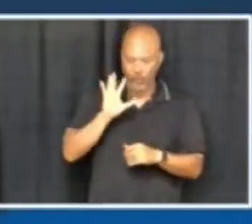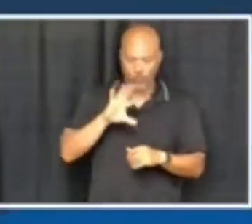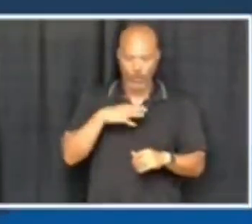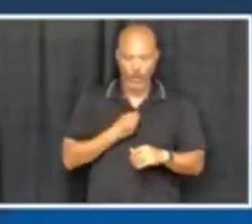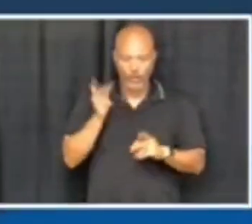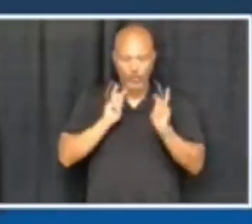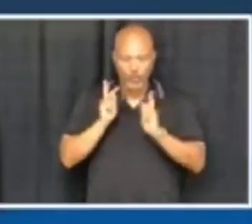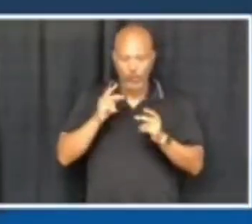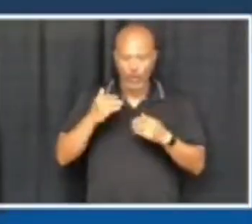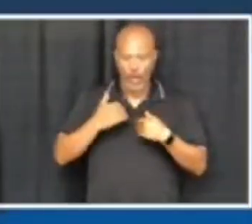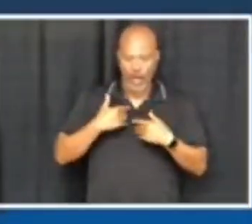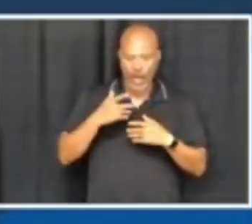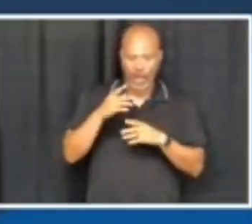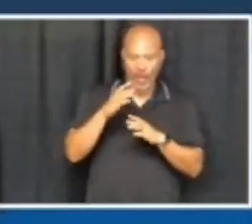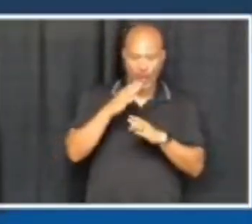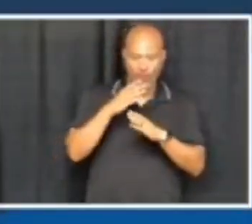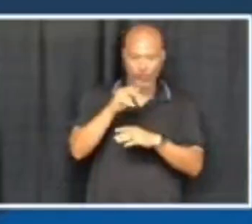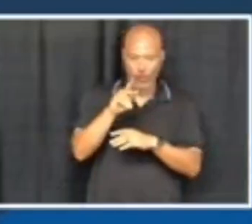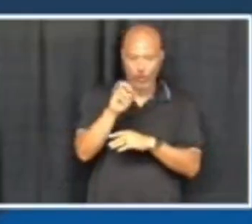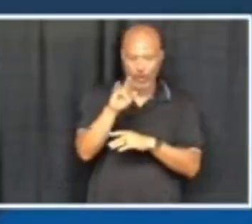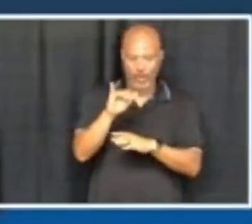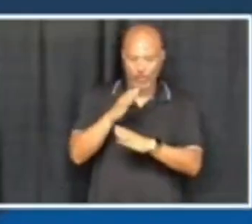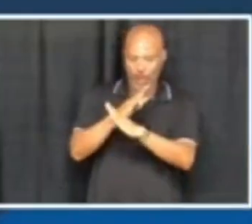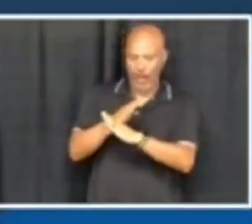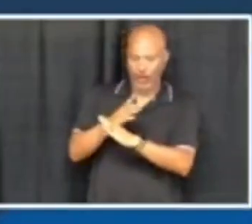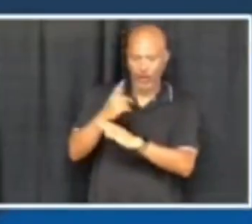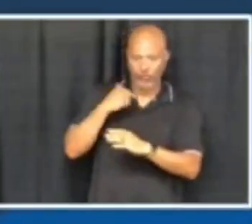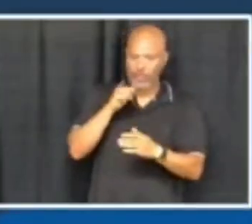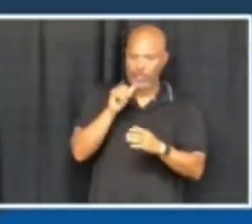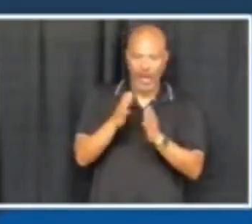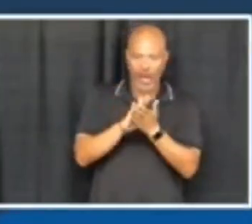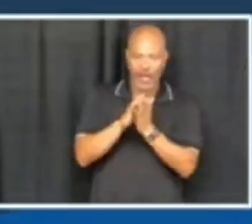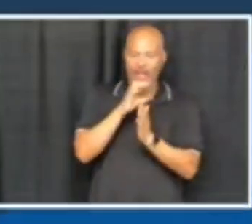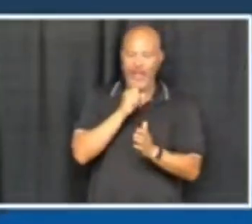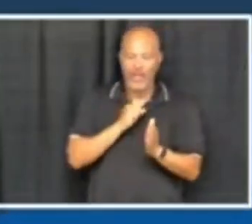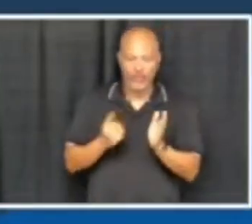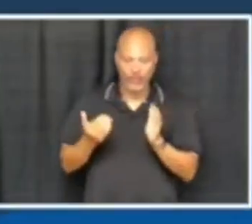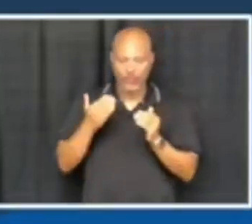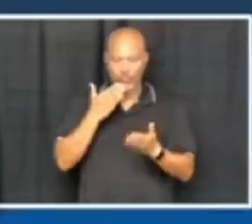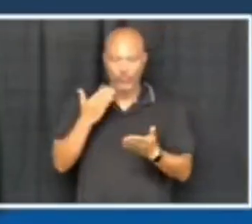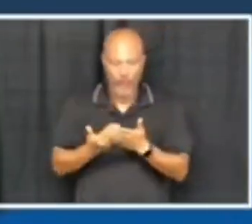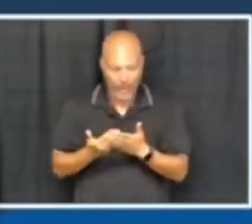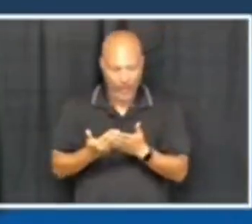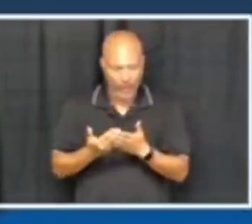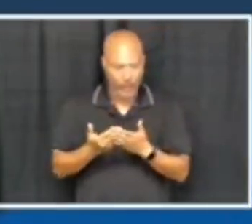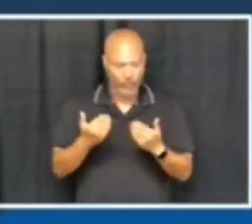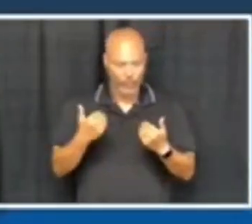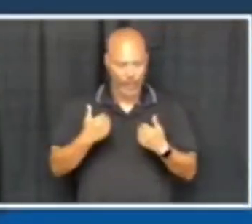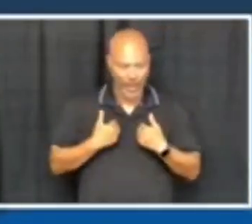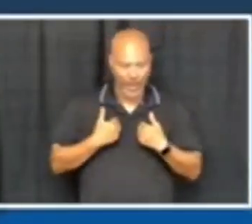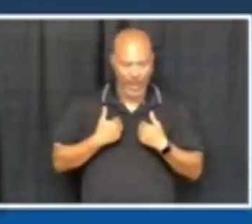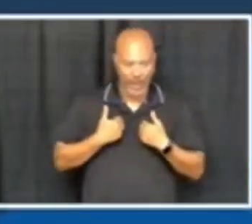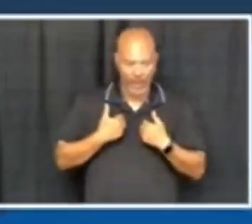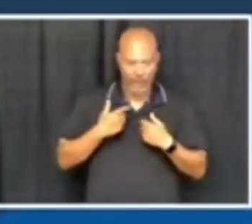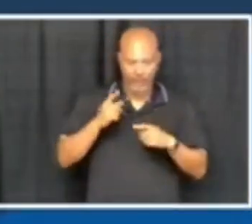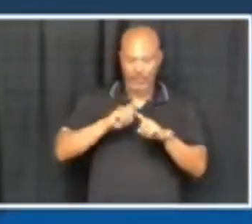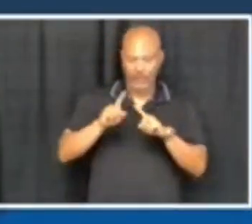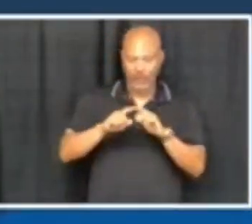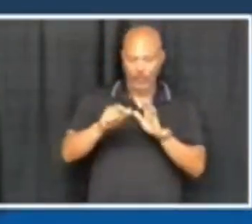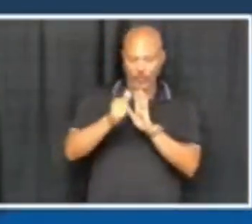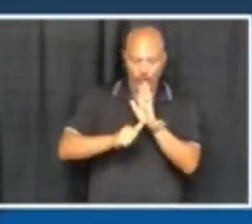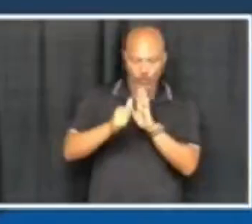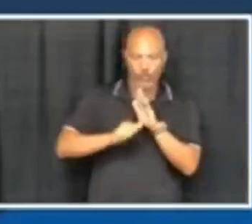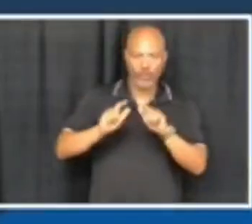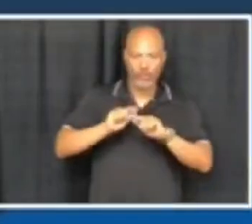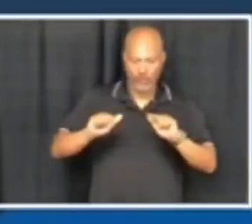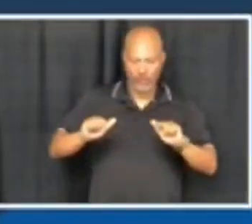puberty blockers and hormones and all this other stuff, they don't age as well. So then you've got the cosmetic surgeries and all that other